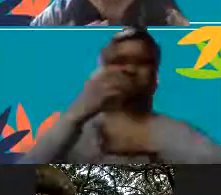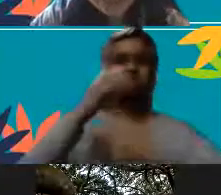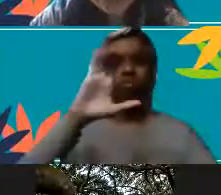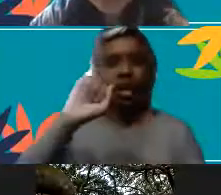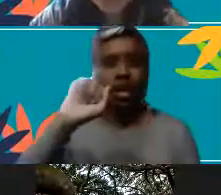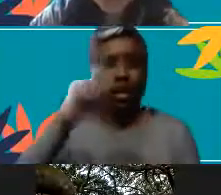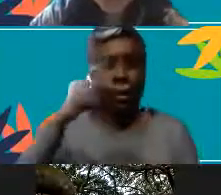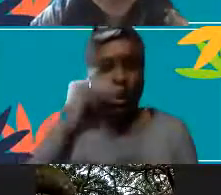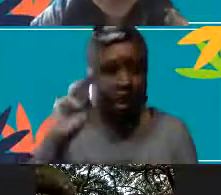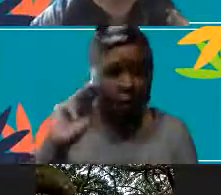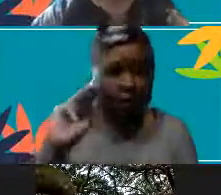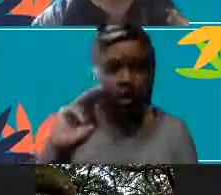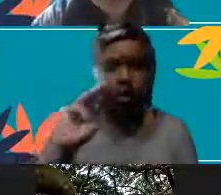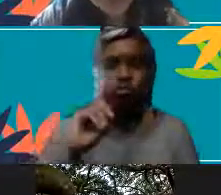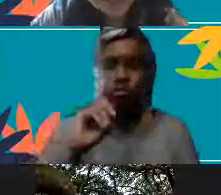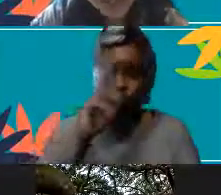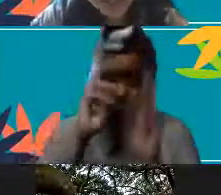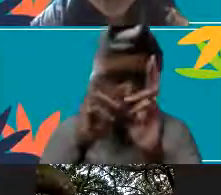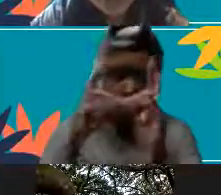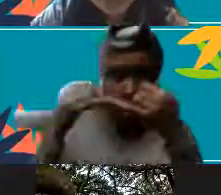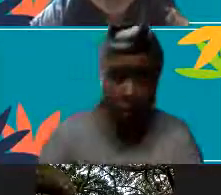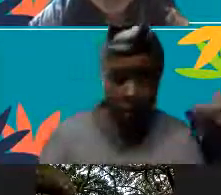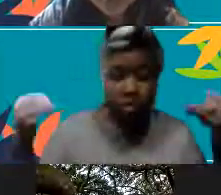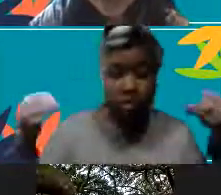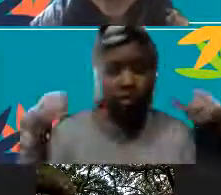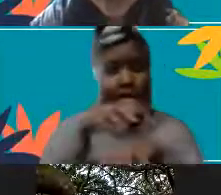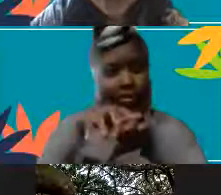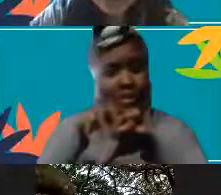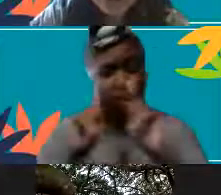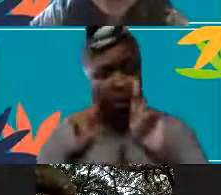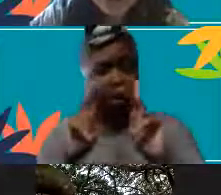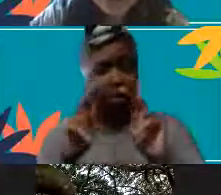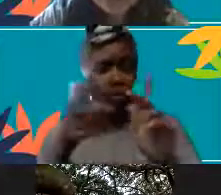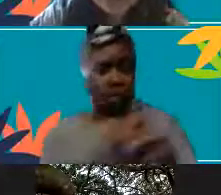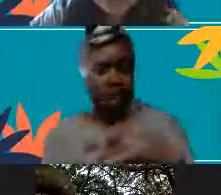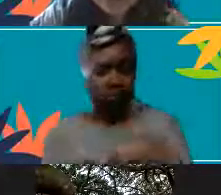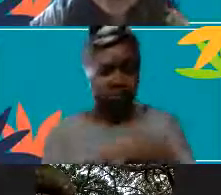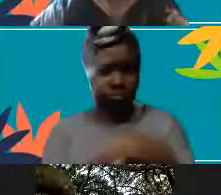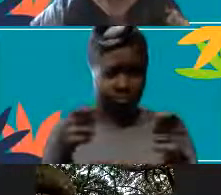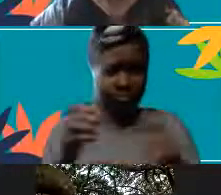doesn't respect the boundaries of indigenous people's autonomy, nor the autonomy and rights of Mother Nature.